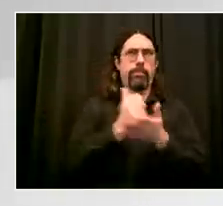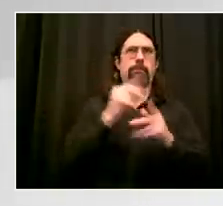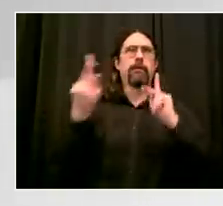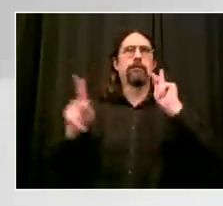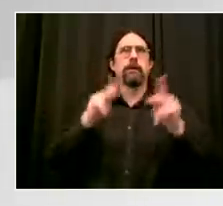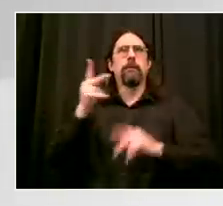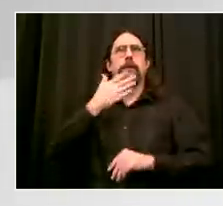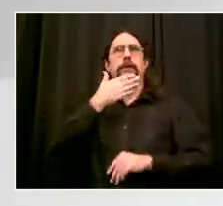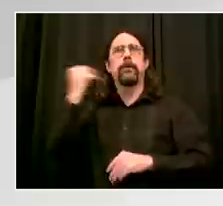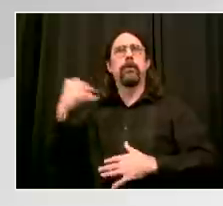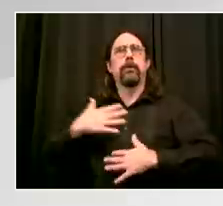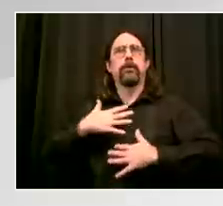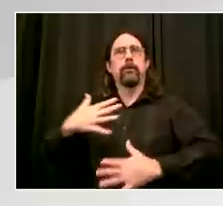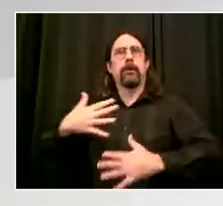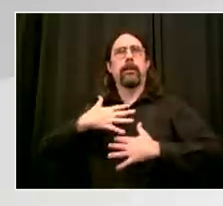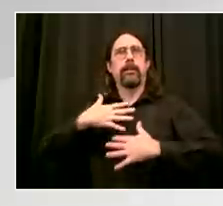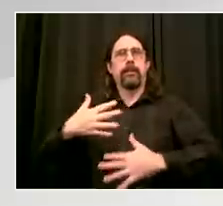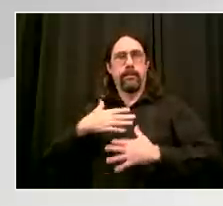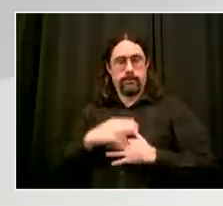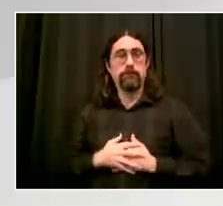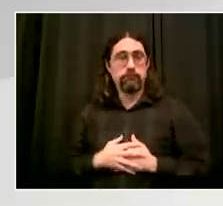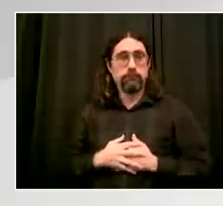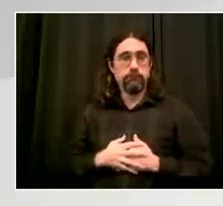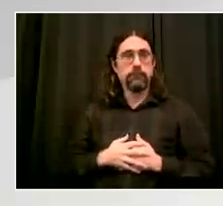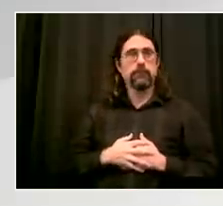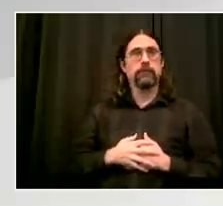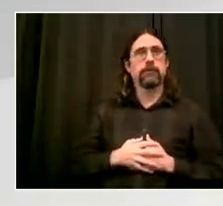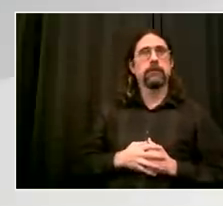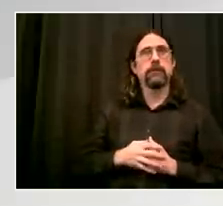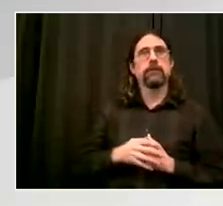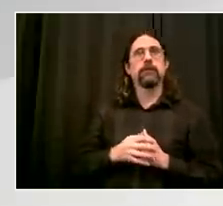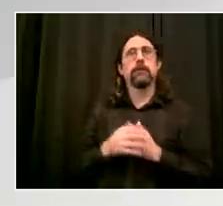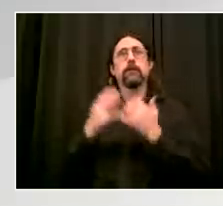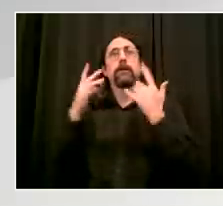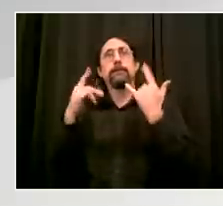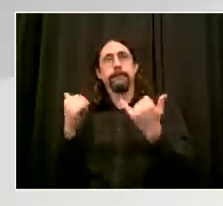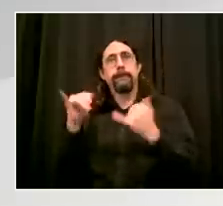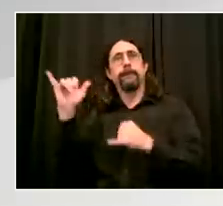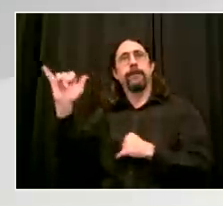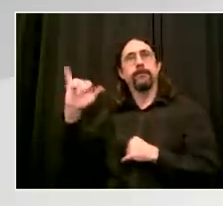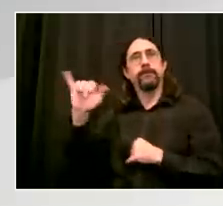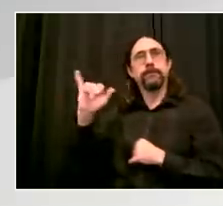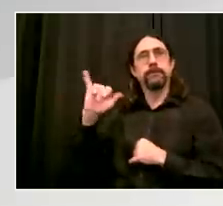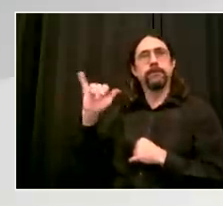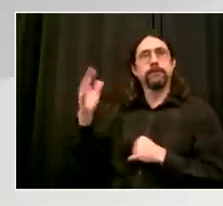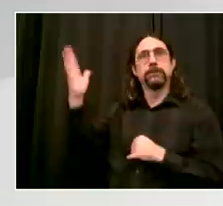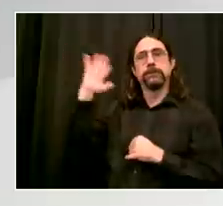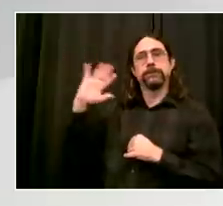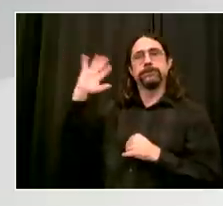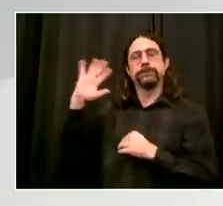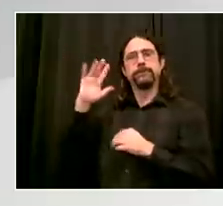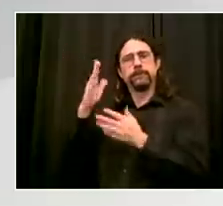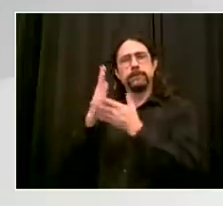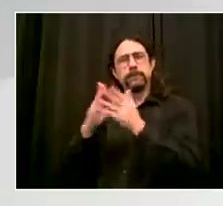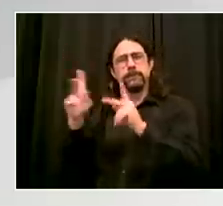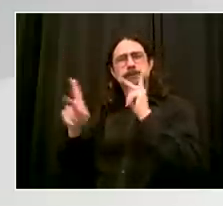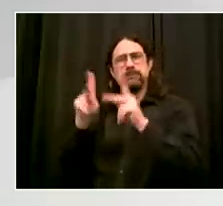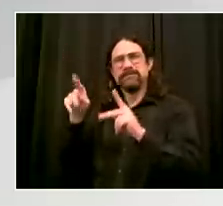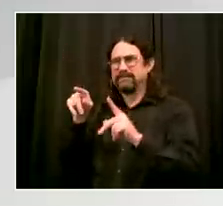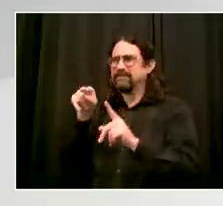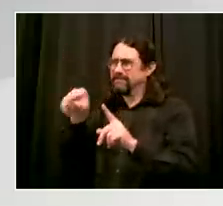and thereby saving intubation only for those patients who absolutely need it. So